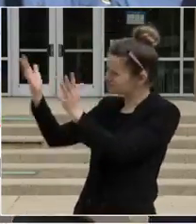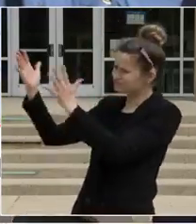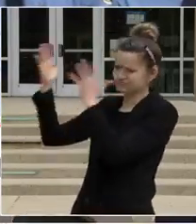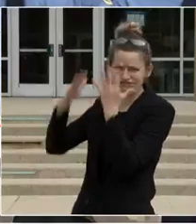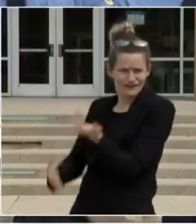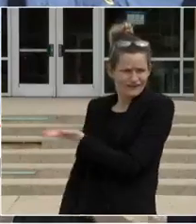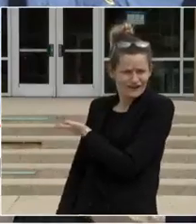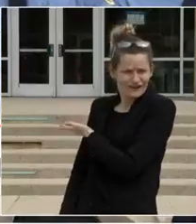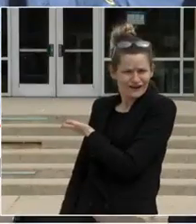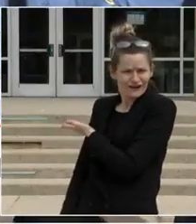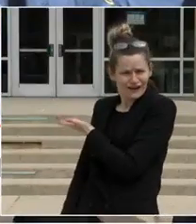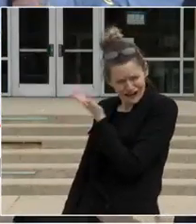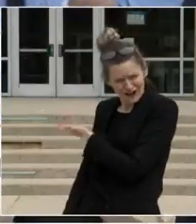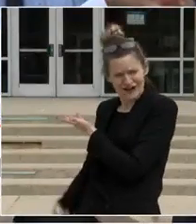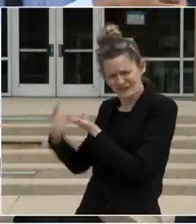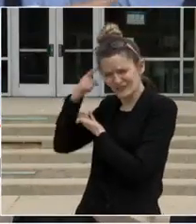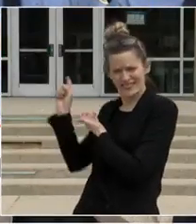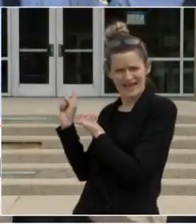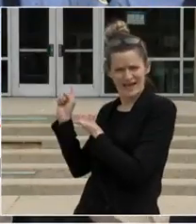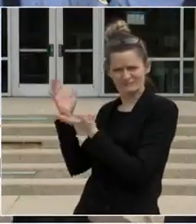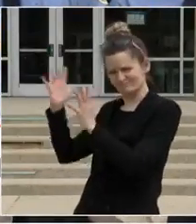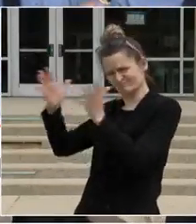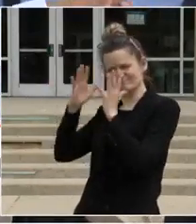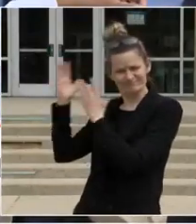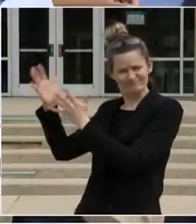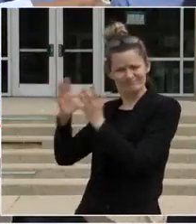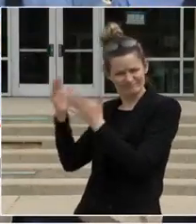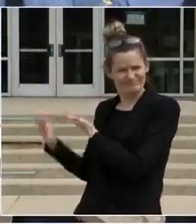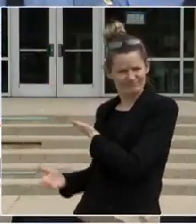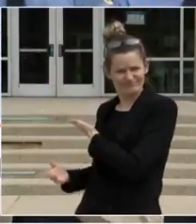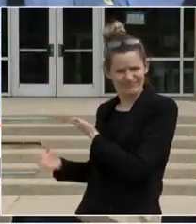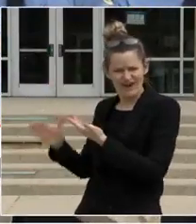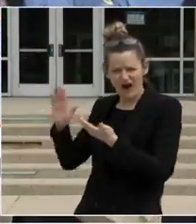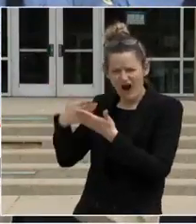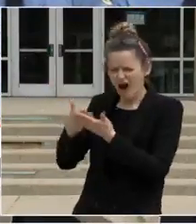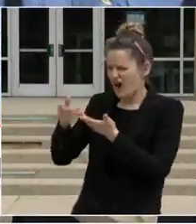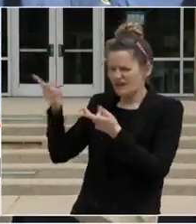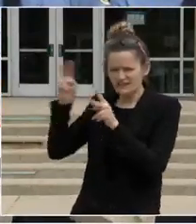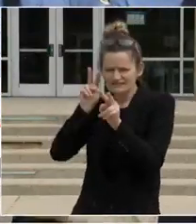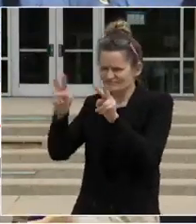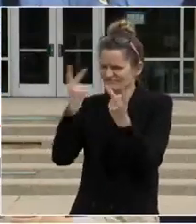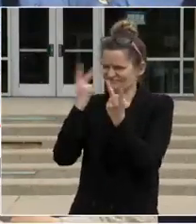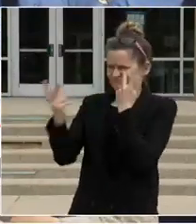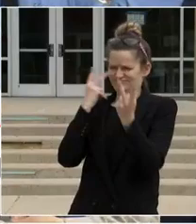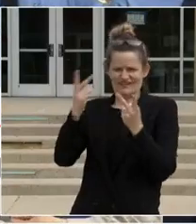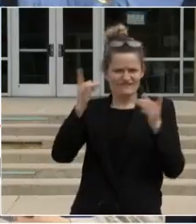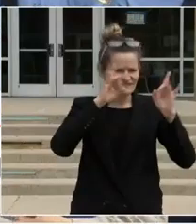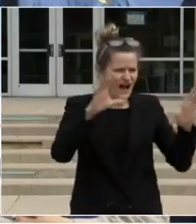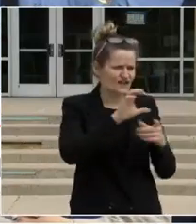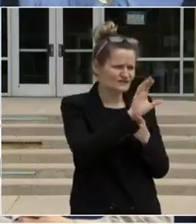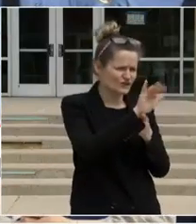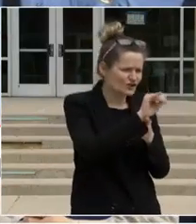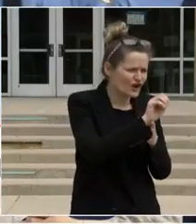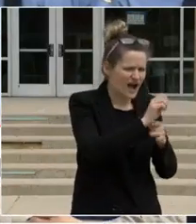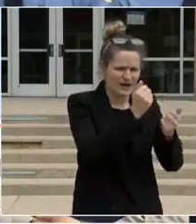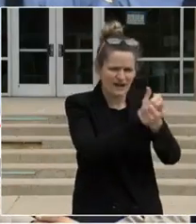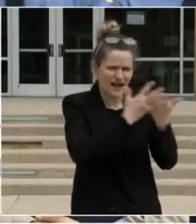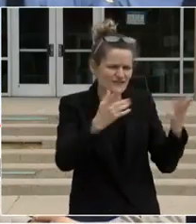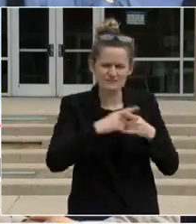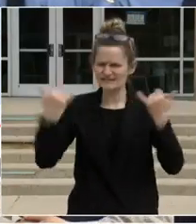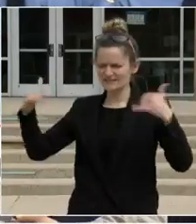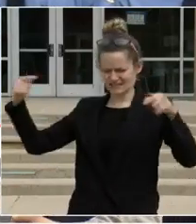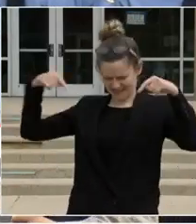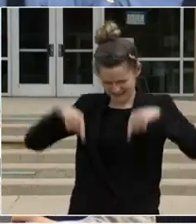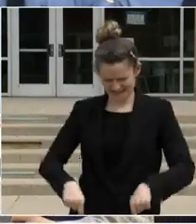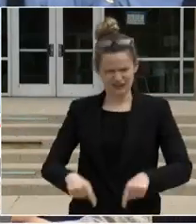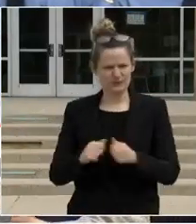applause, because we could be chasing them down and having to do a whole bunch of other stuff with them. But right now, they stand on the front of Dunbar Senior High School